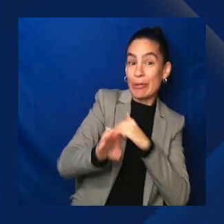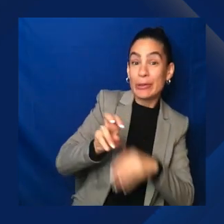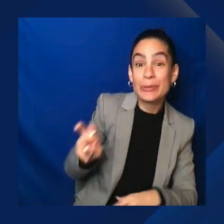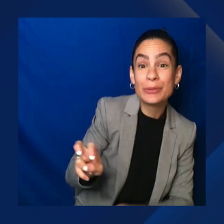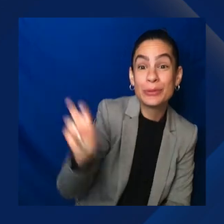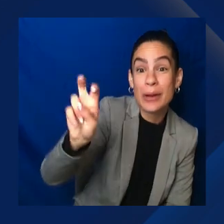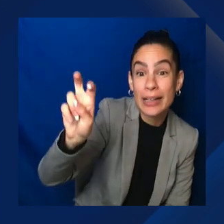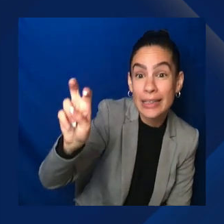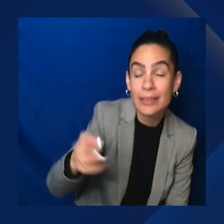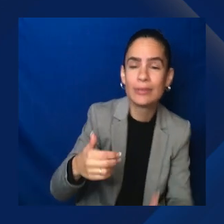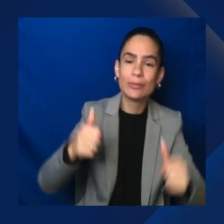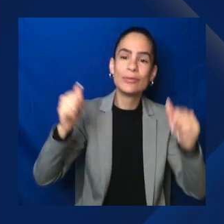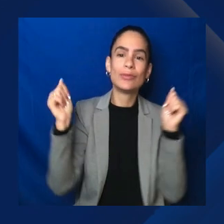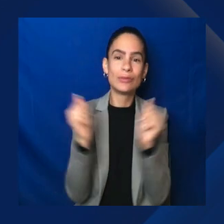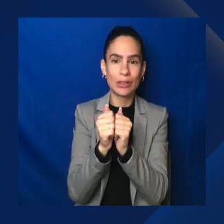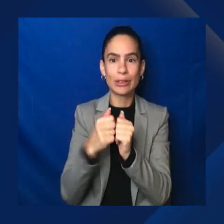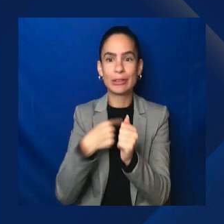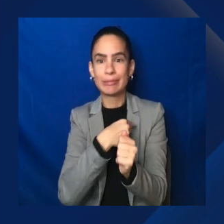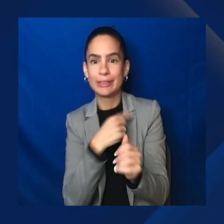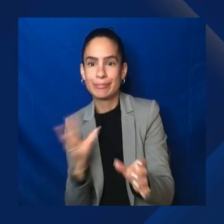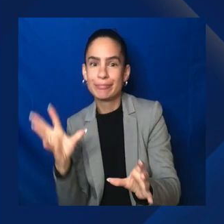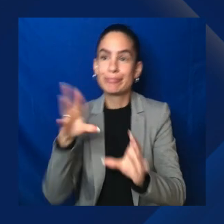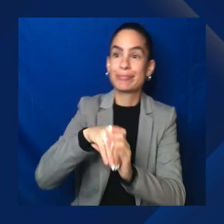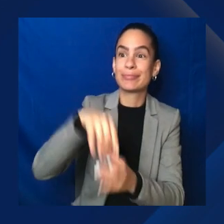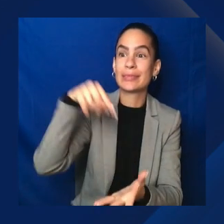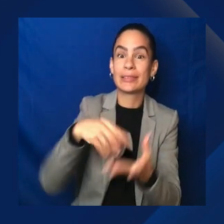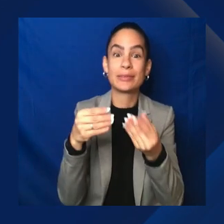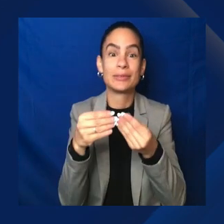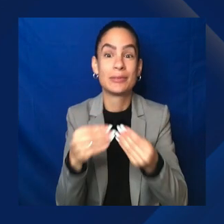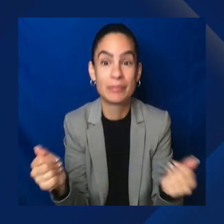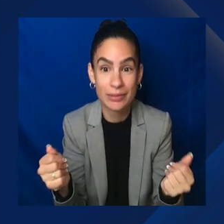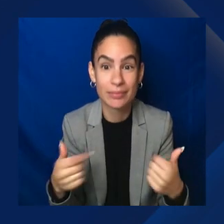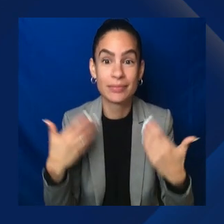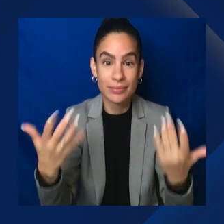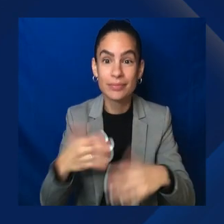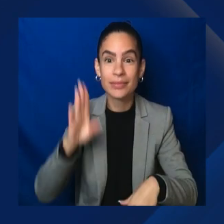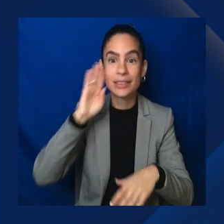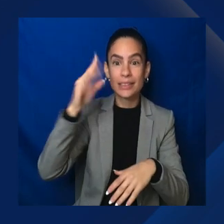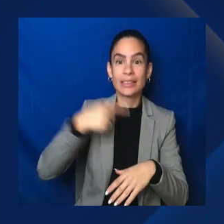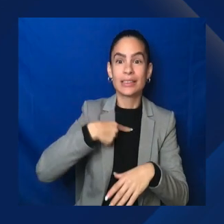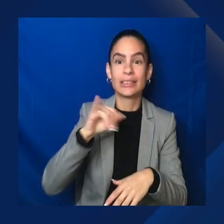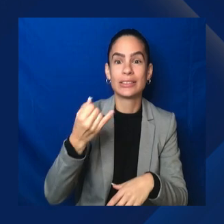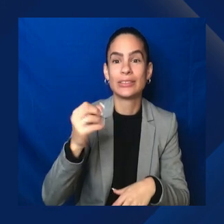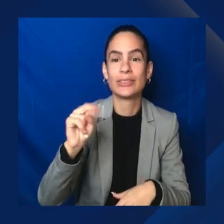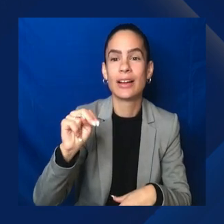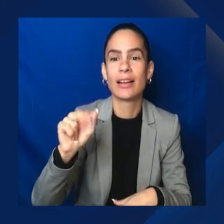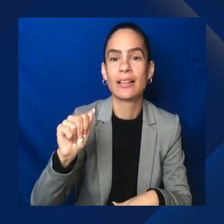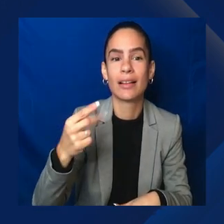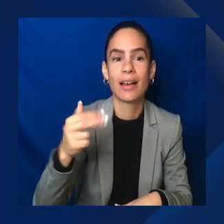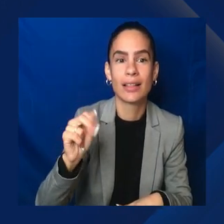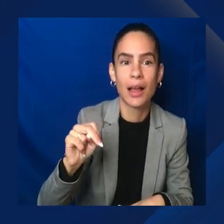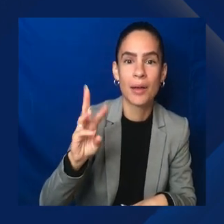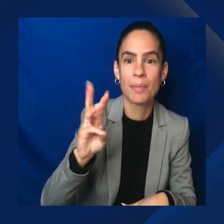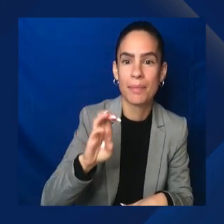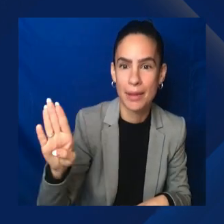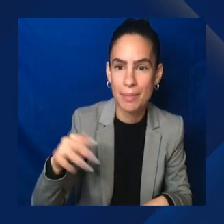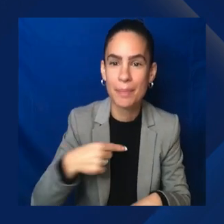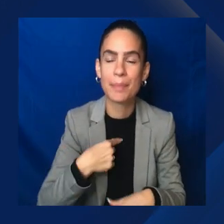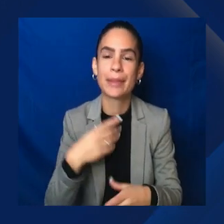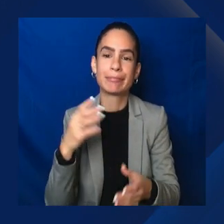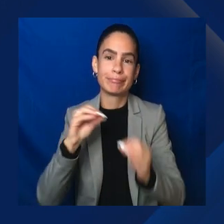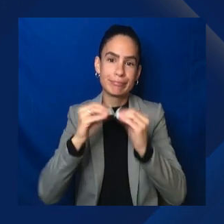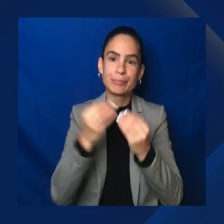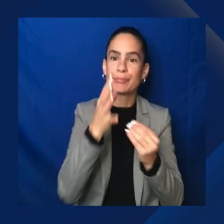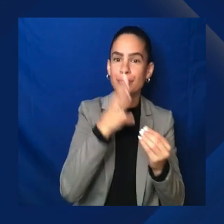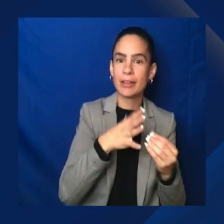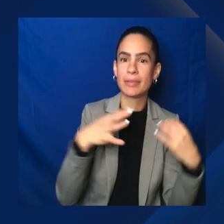solution. I'm Jonathan Webb, CEO of the Association of Women's Health, Obstetric and Neonatal Nurses. Improving maternal health